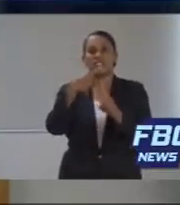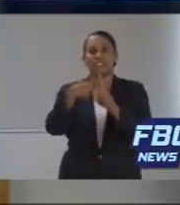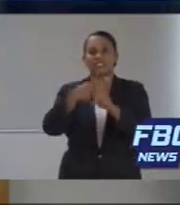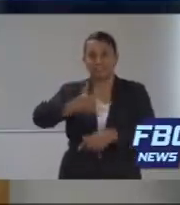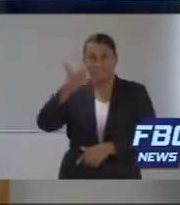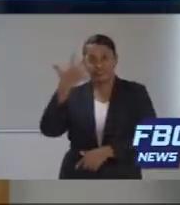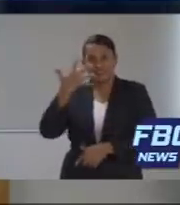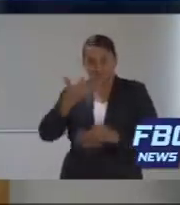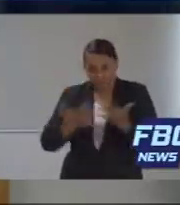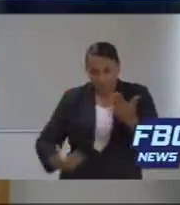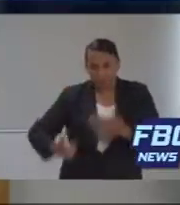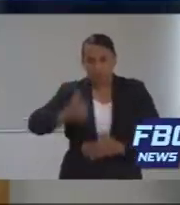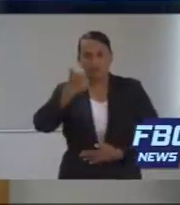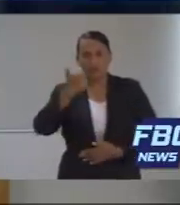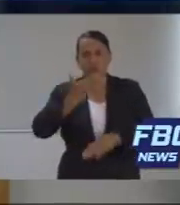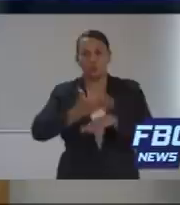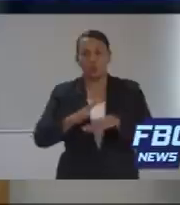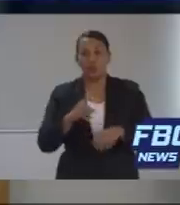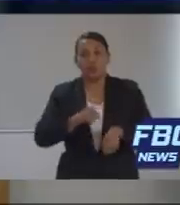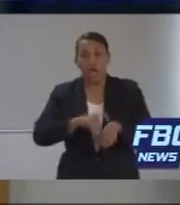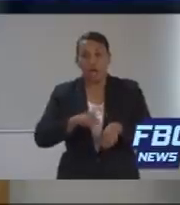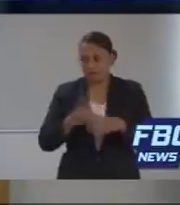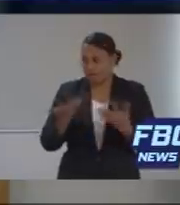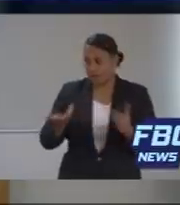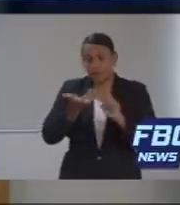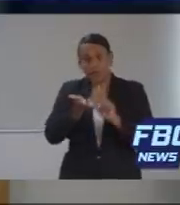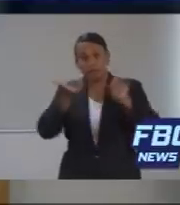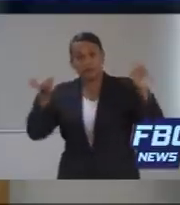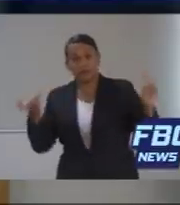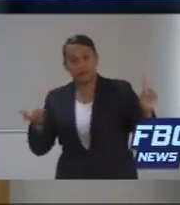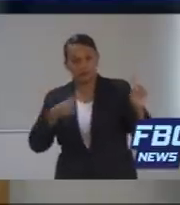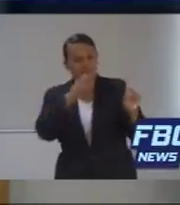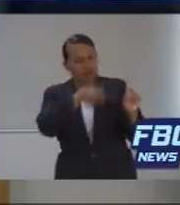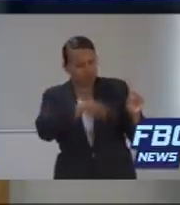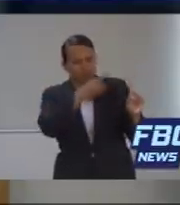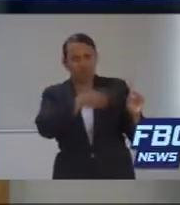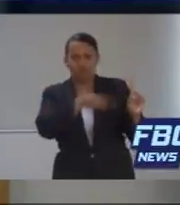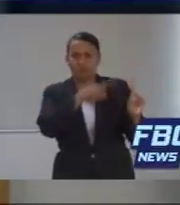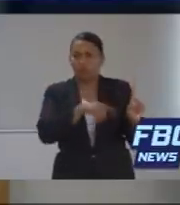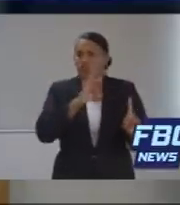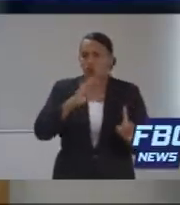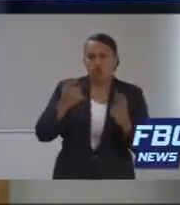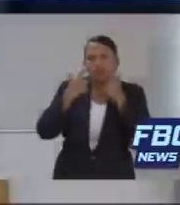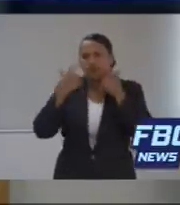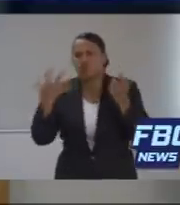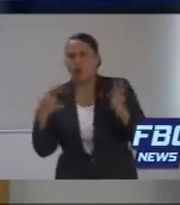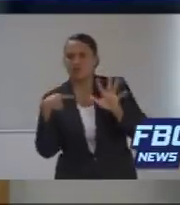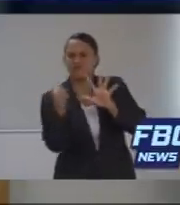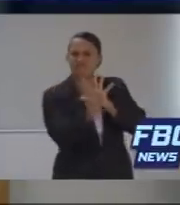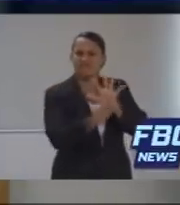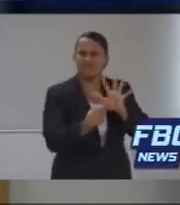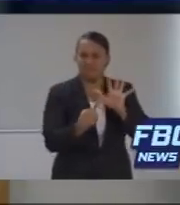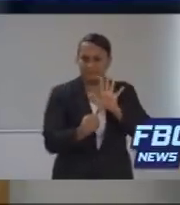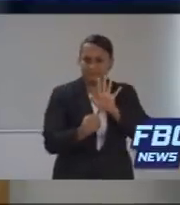length of time this young girl spent in isolation and the fact that she wasn't showing symptoms, her risk